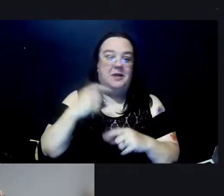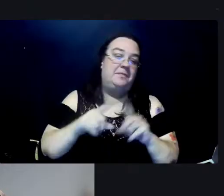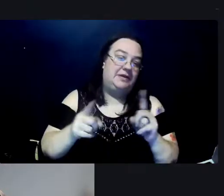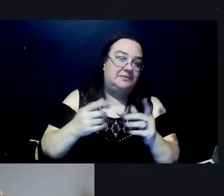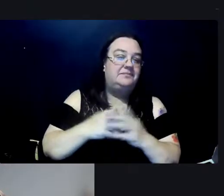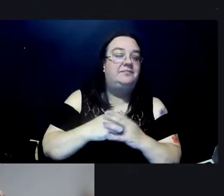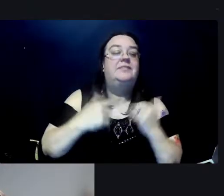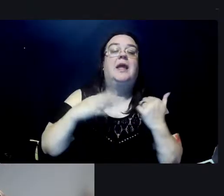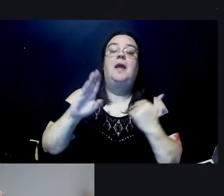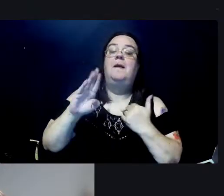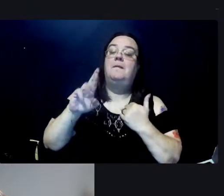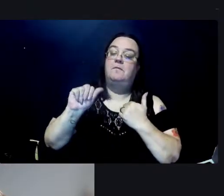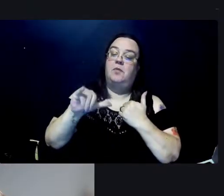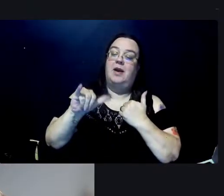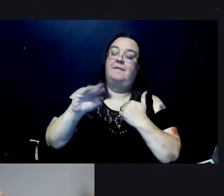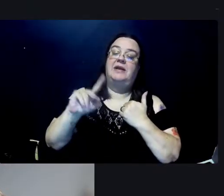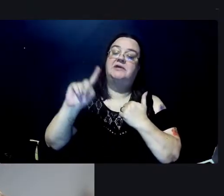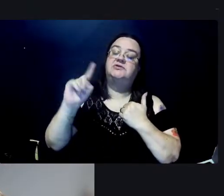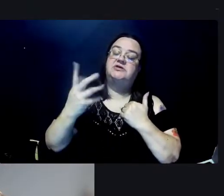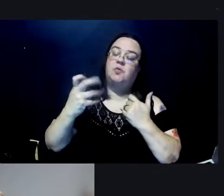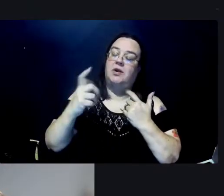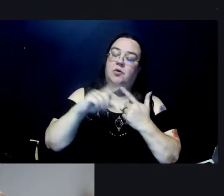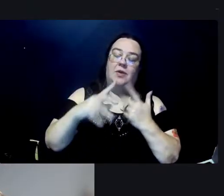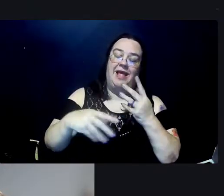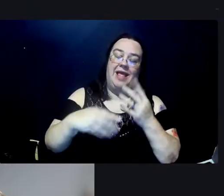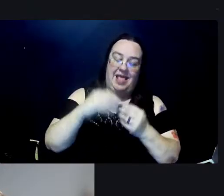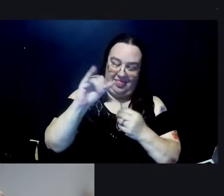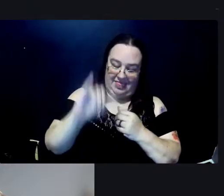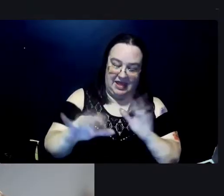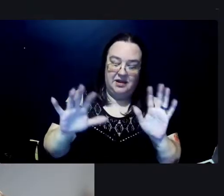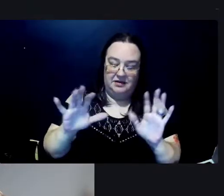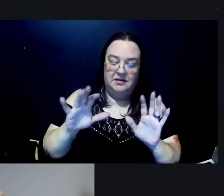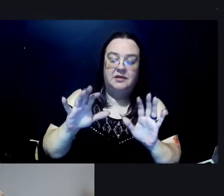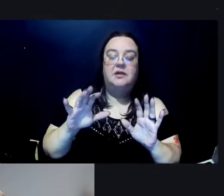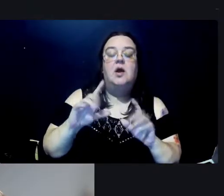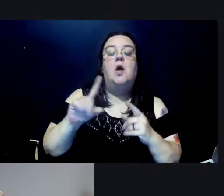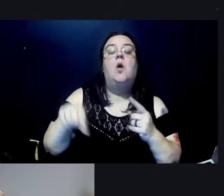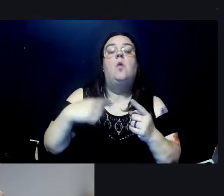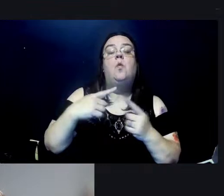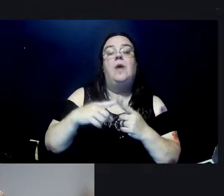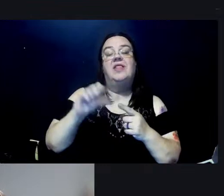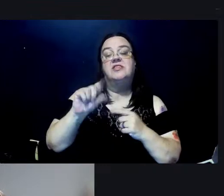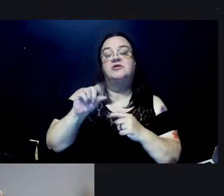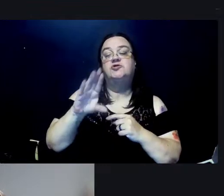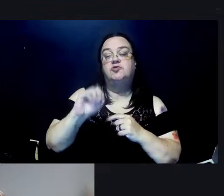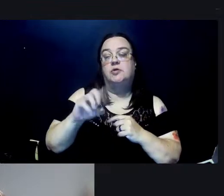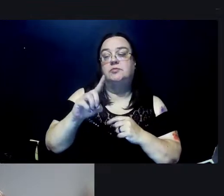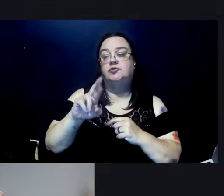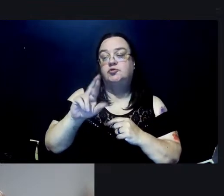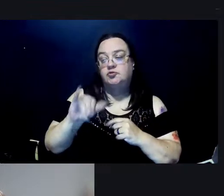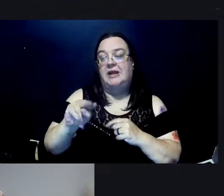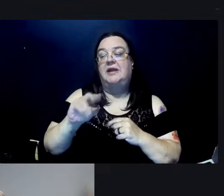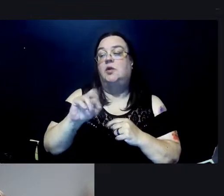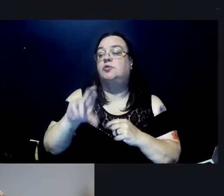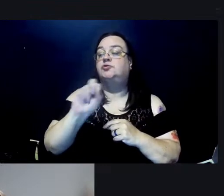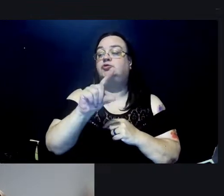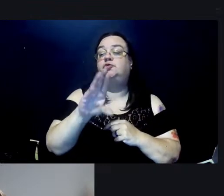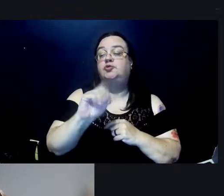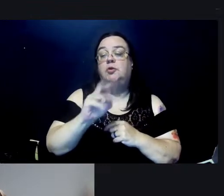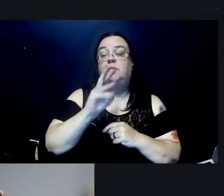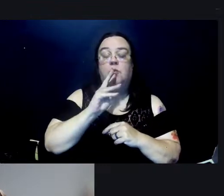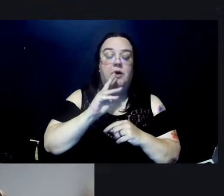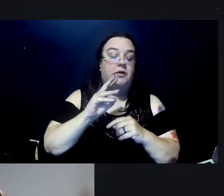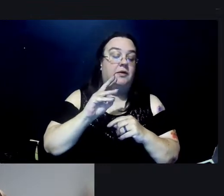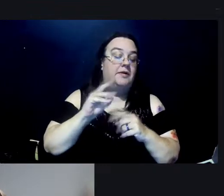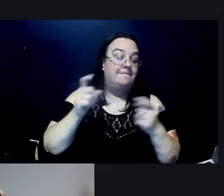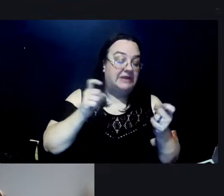And just to put it out there, when the storm drain system or the stormwater management system and the